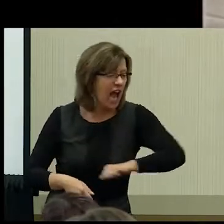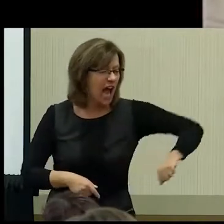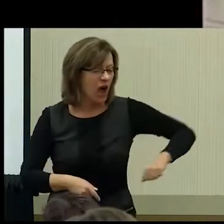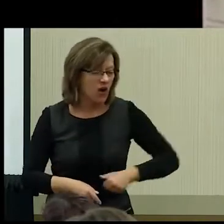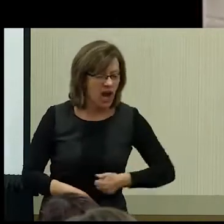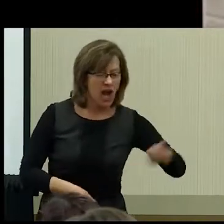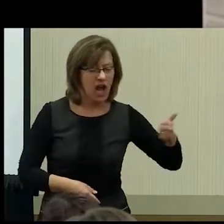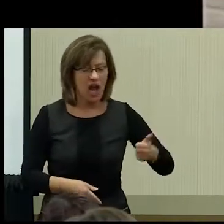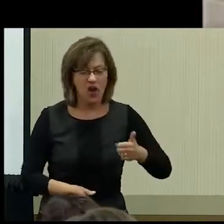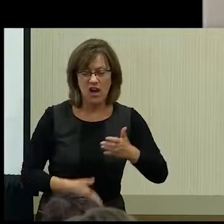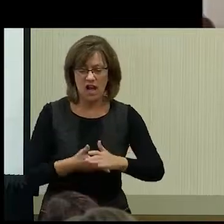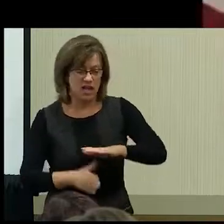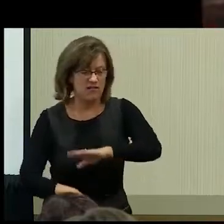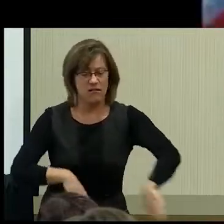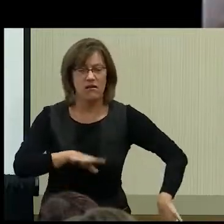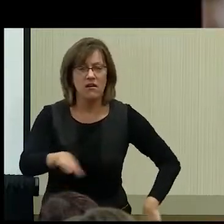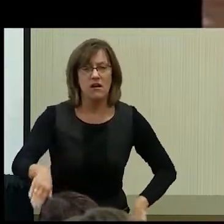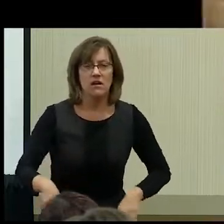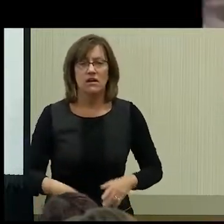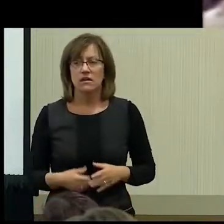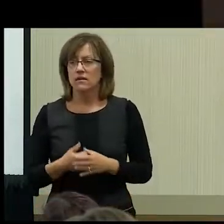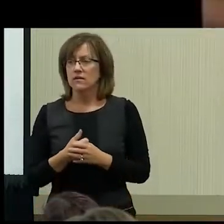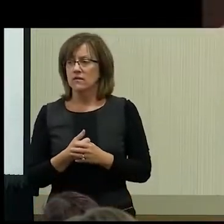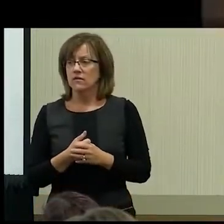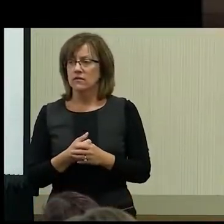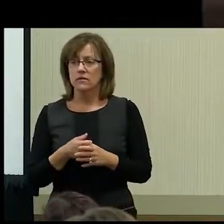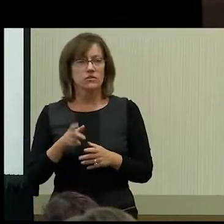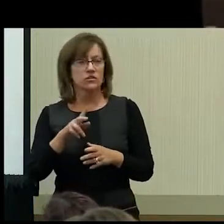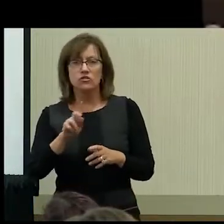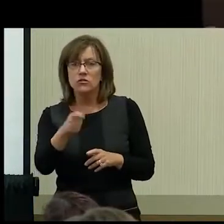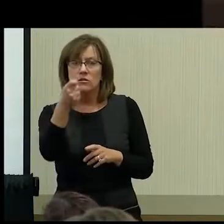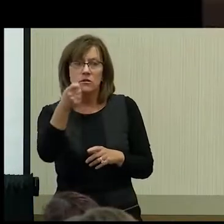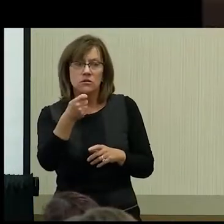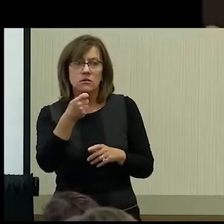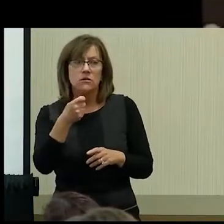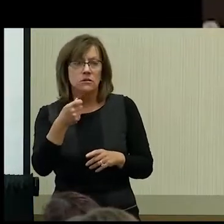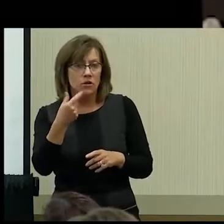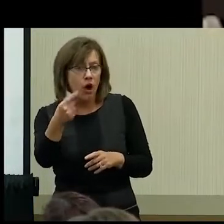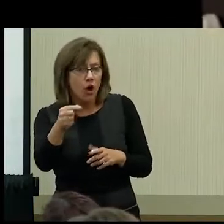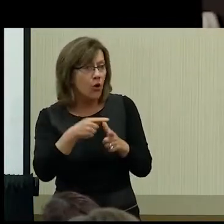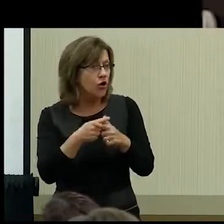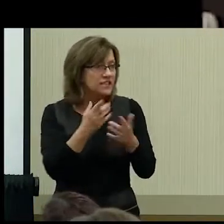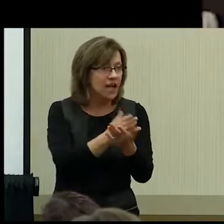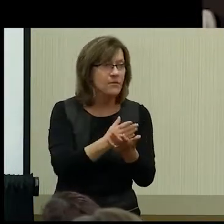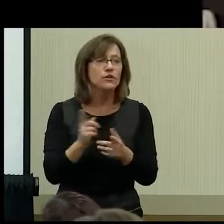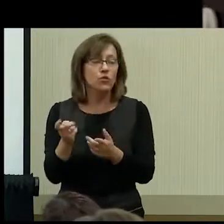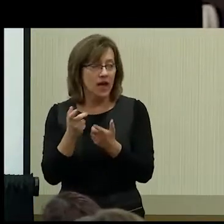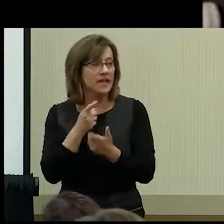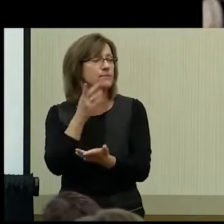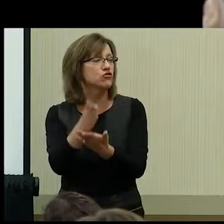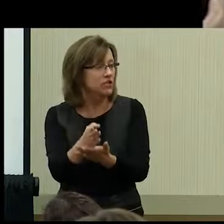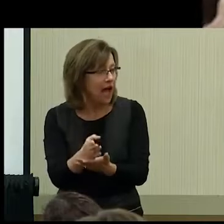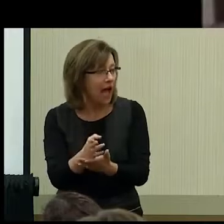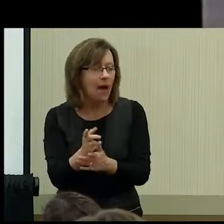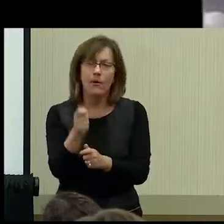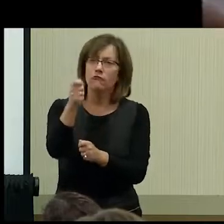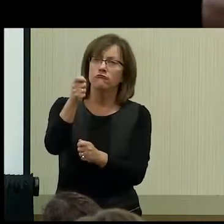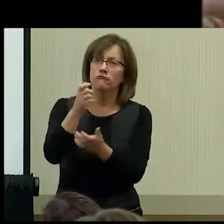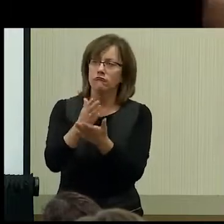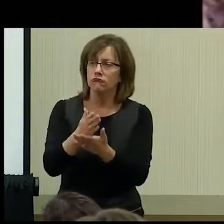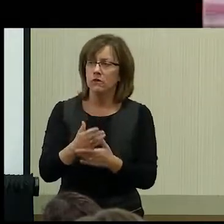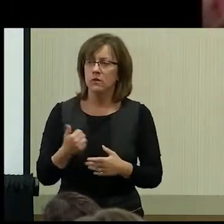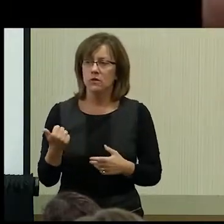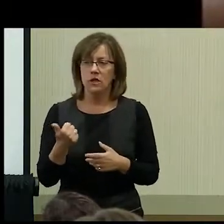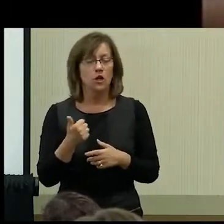Is kicking a go or is kicking a stop? It's a stop. Kicking is a stop. We use our feet